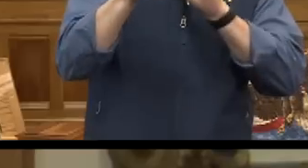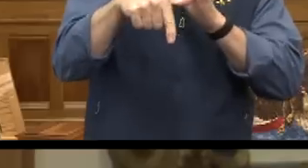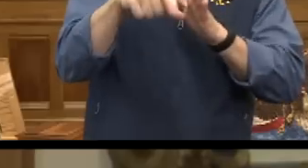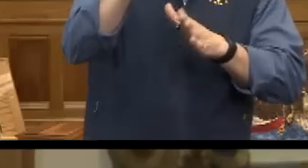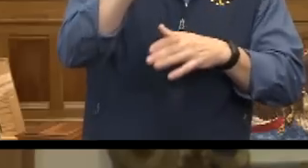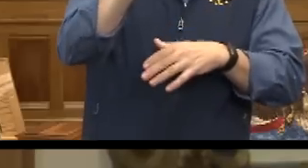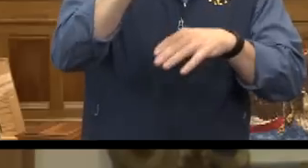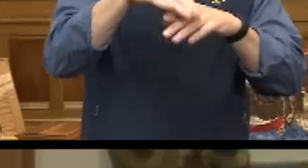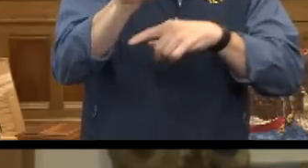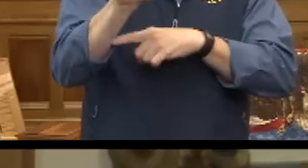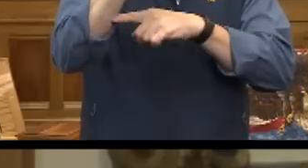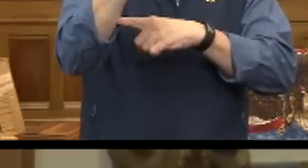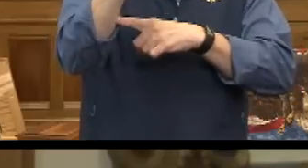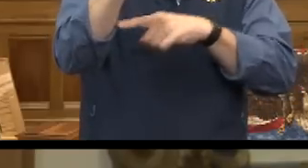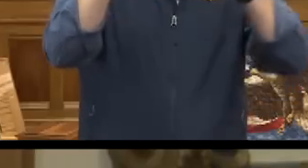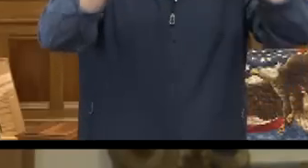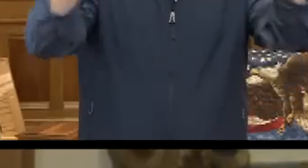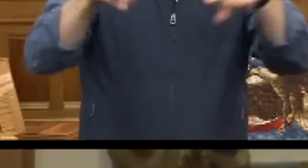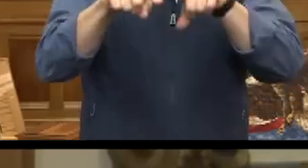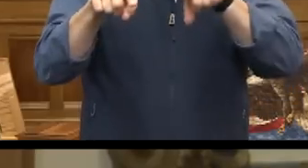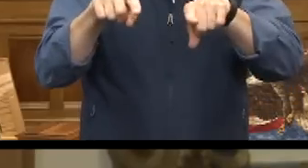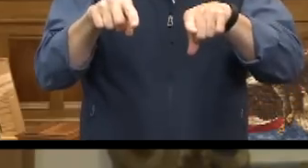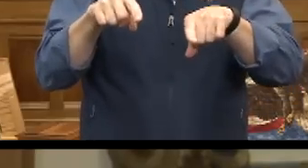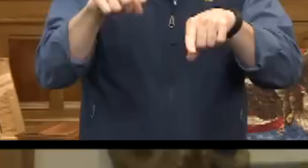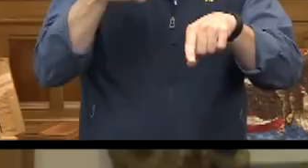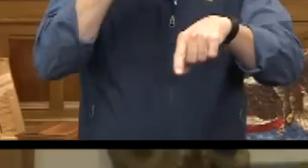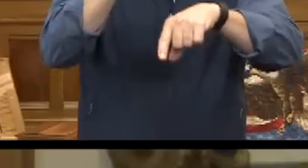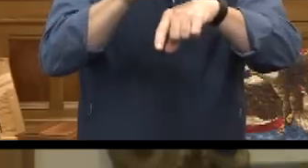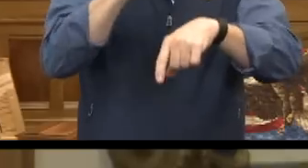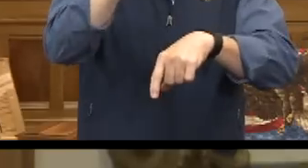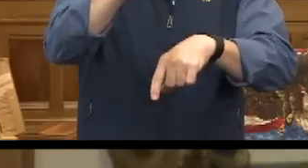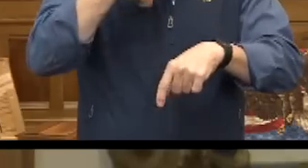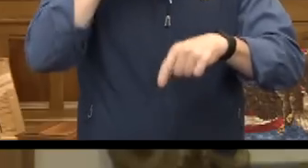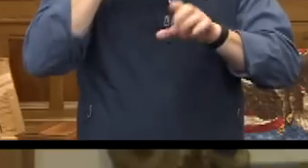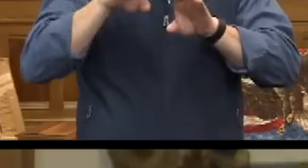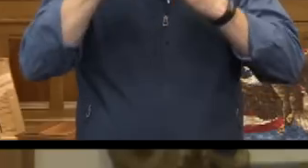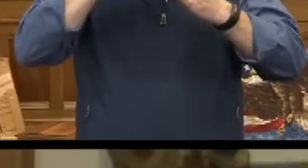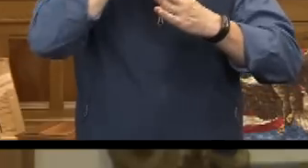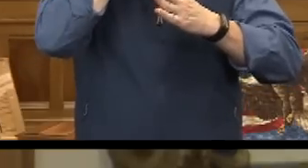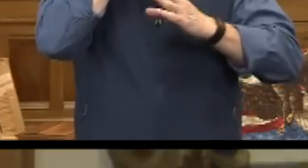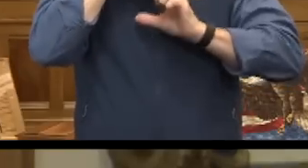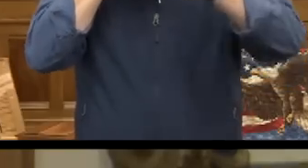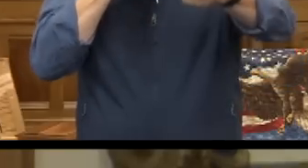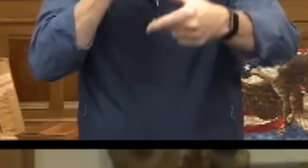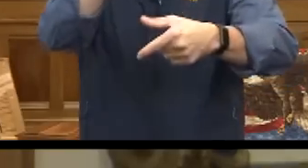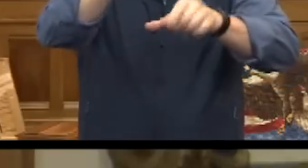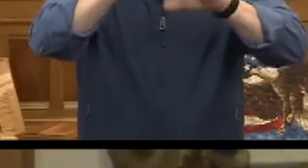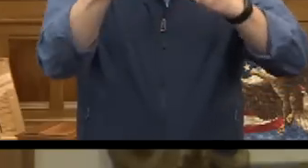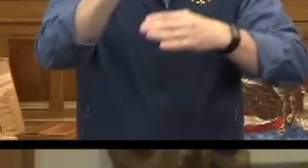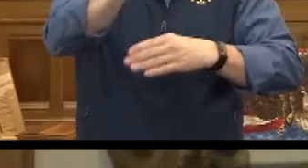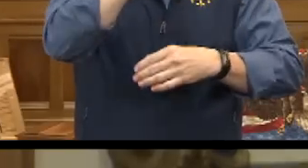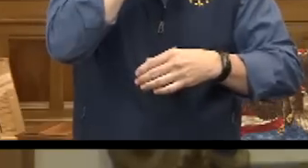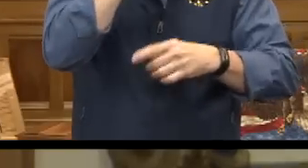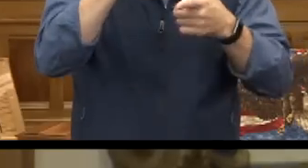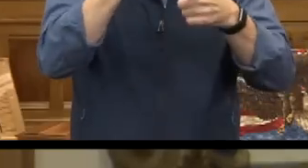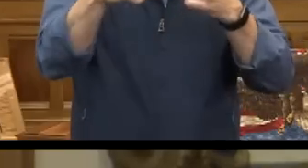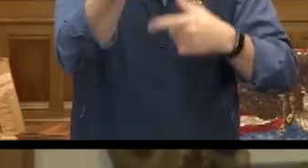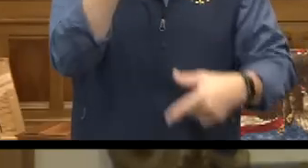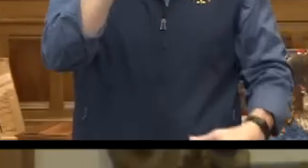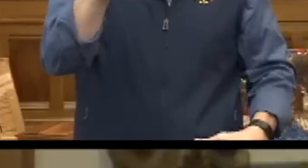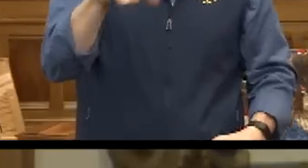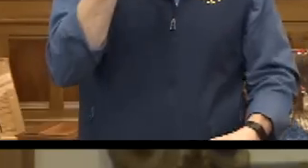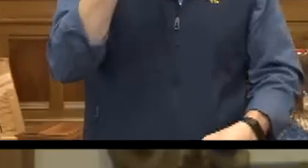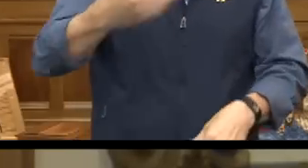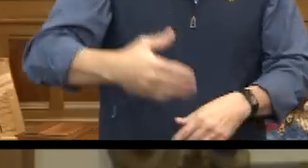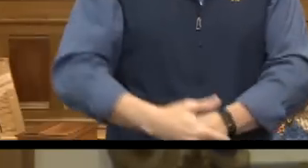you can click the Raise Your Hand button. When you are called upon, we will unmute your microphone, and you also will have to unmute your